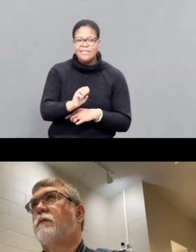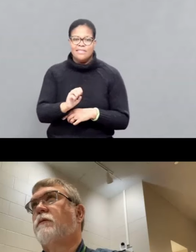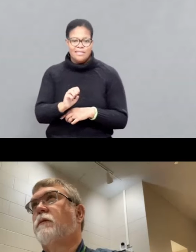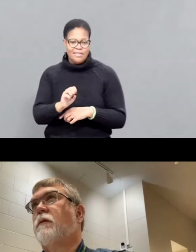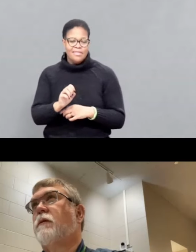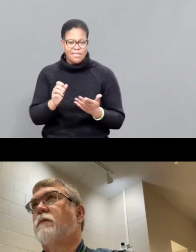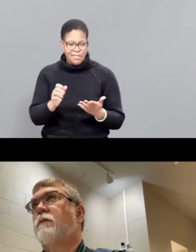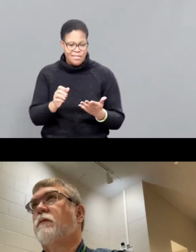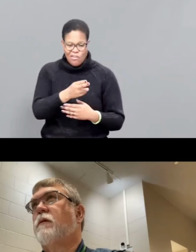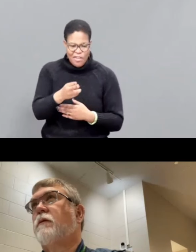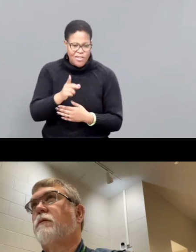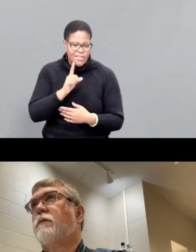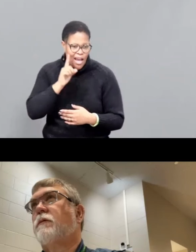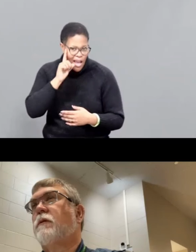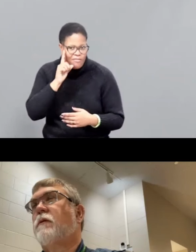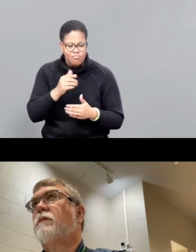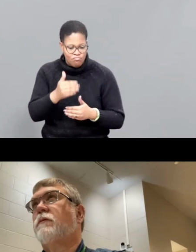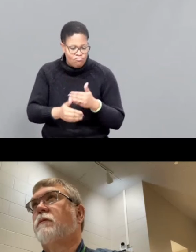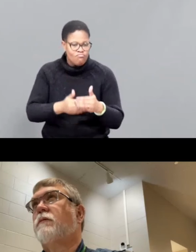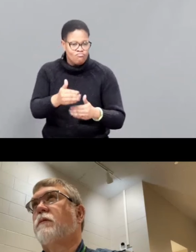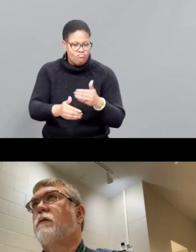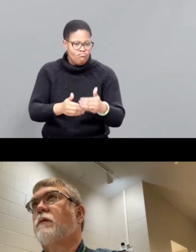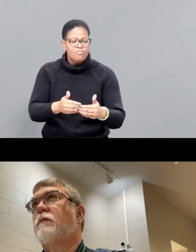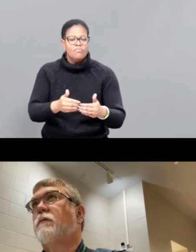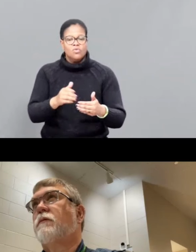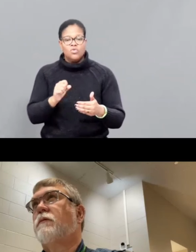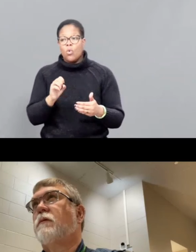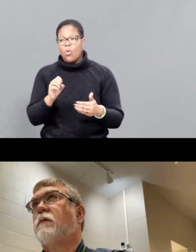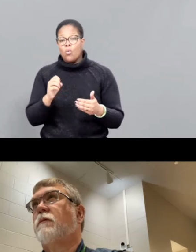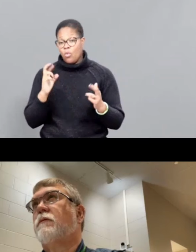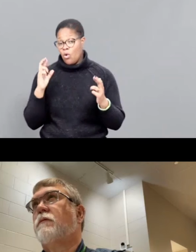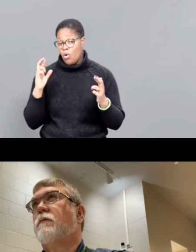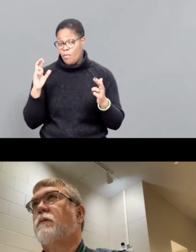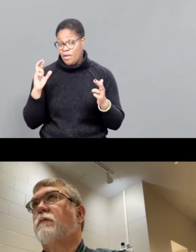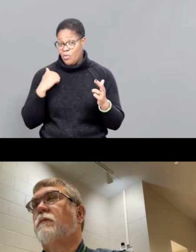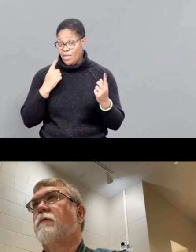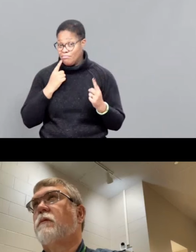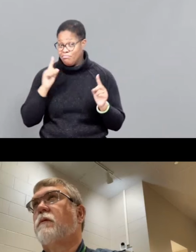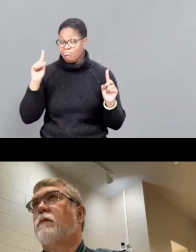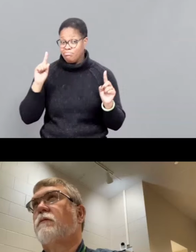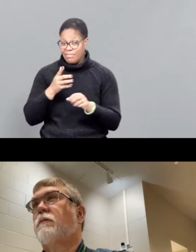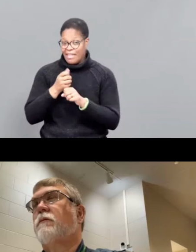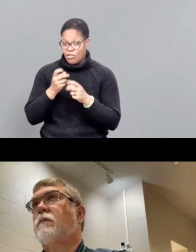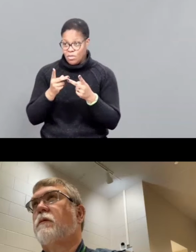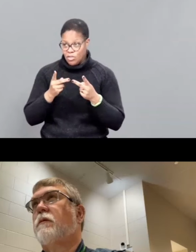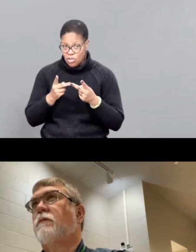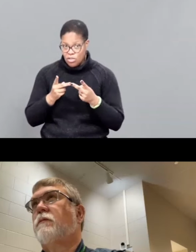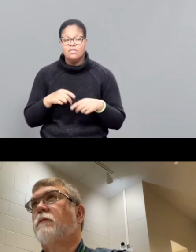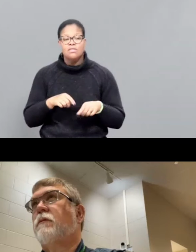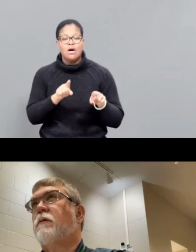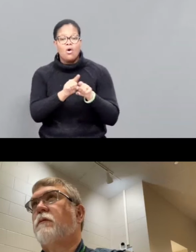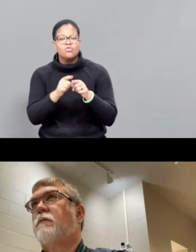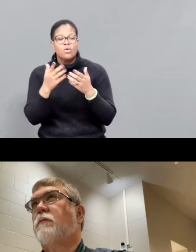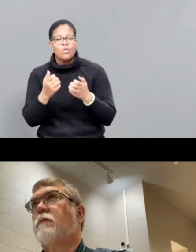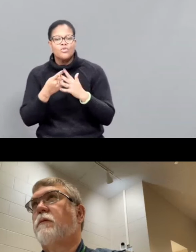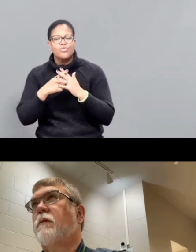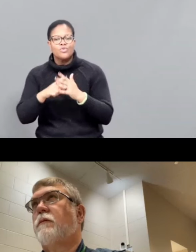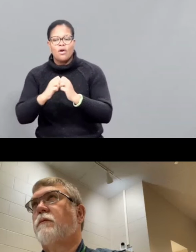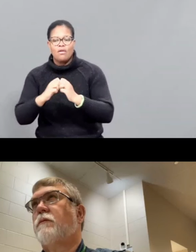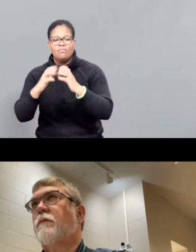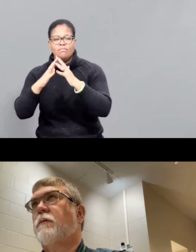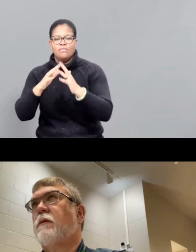deafness or hard of hearing. So we're hoping that we get those positions, and we'd also like to start our preschool